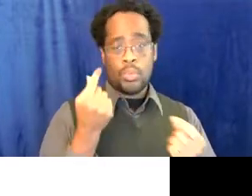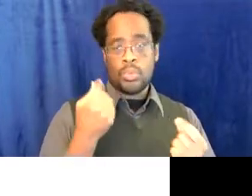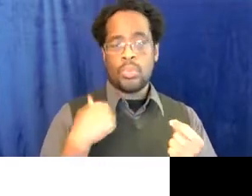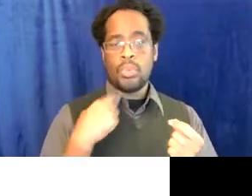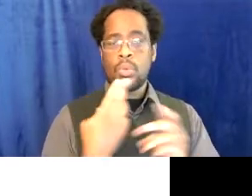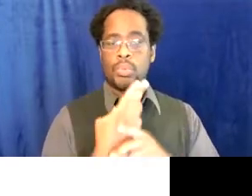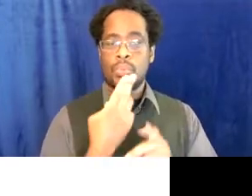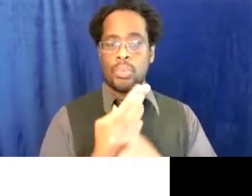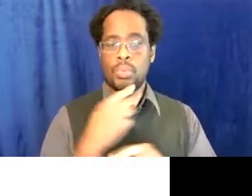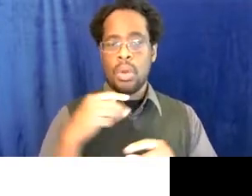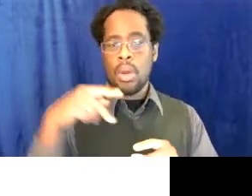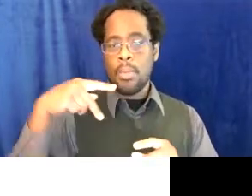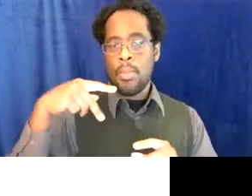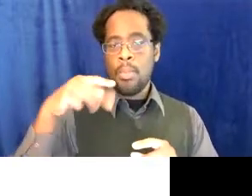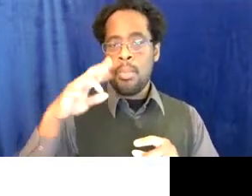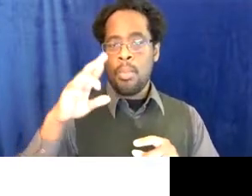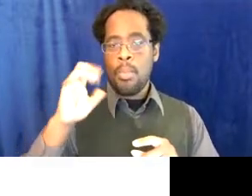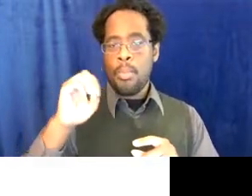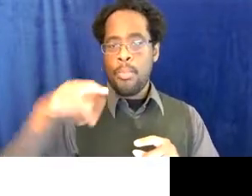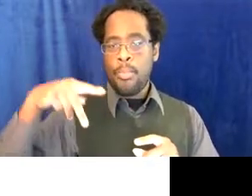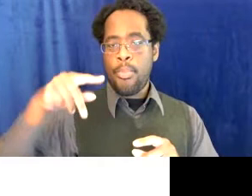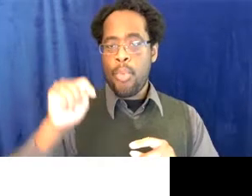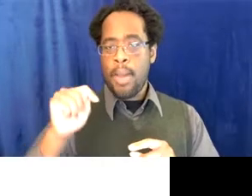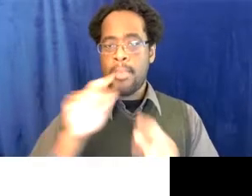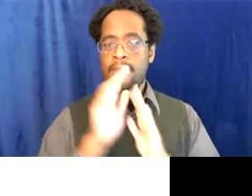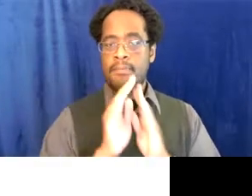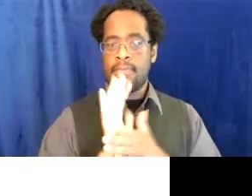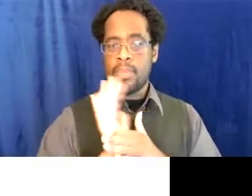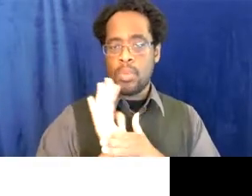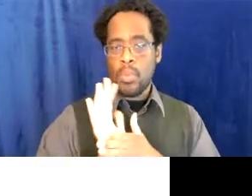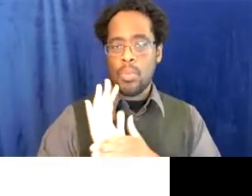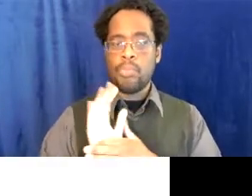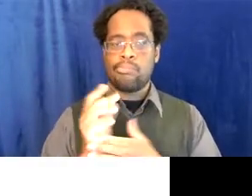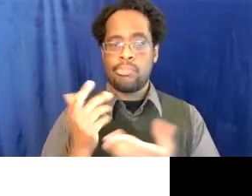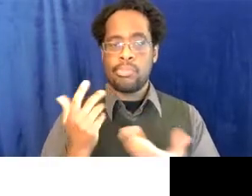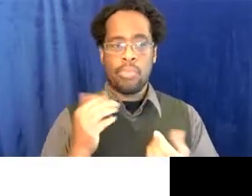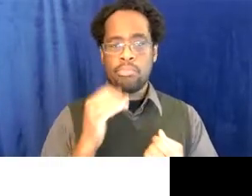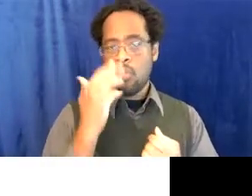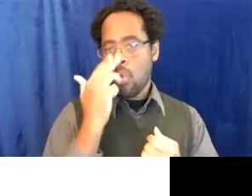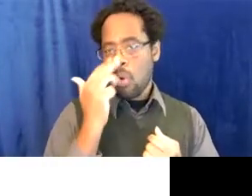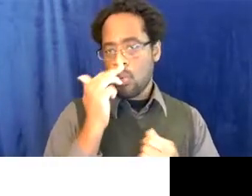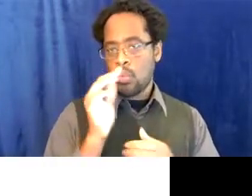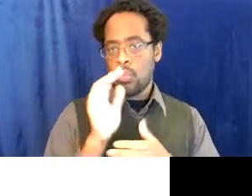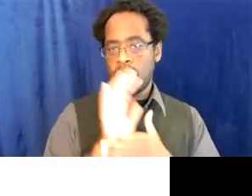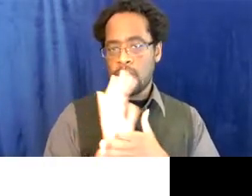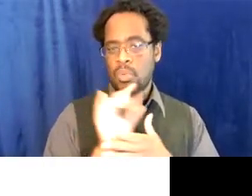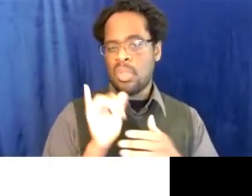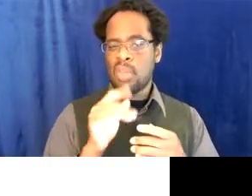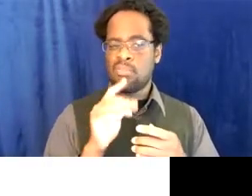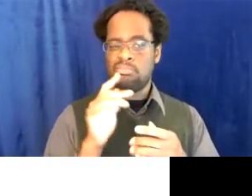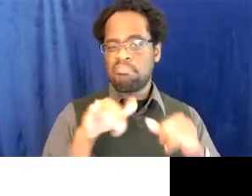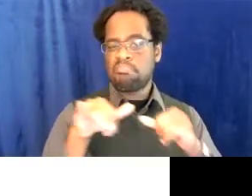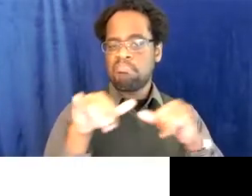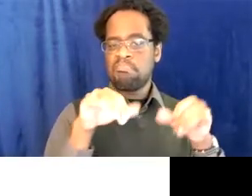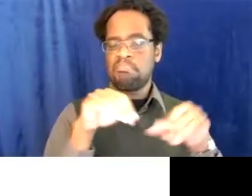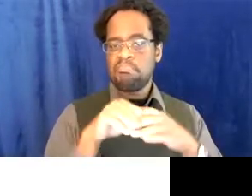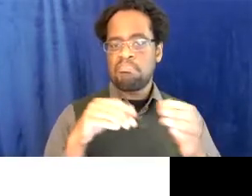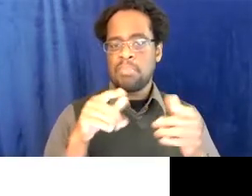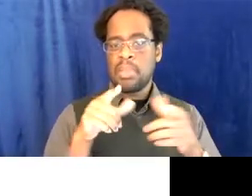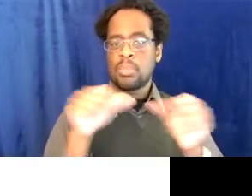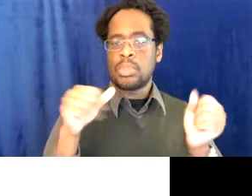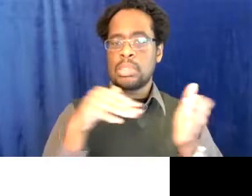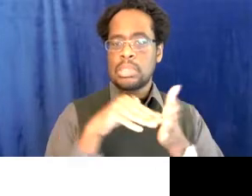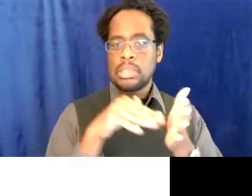have the same story every time. So we use a prompt video, a